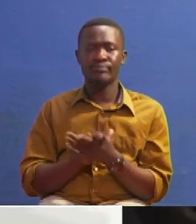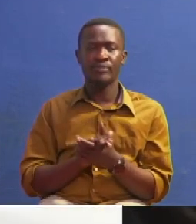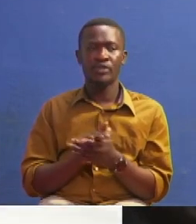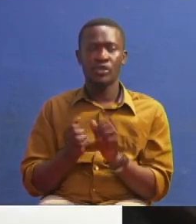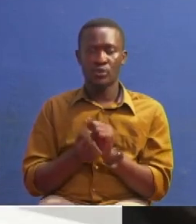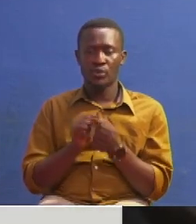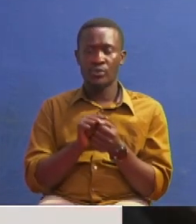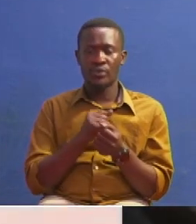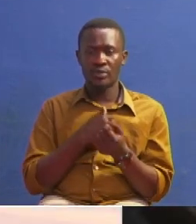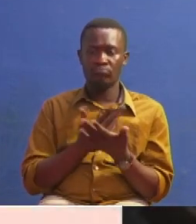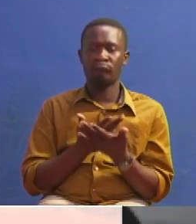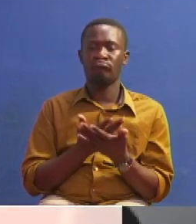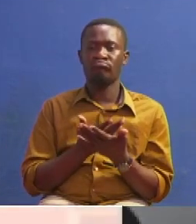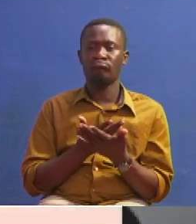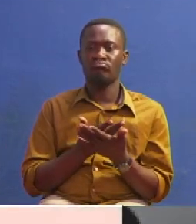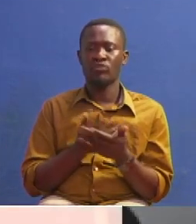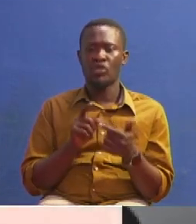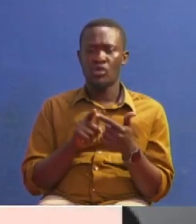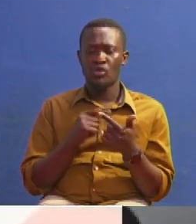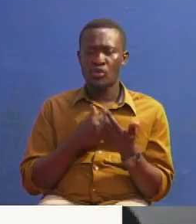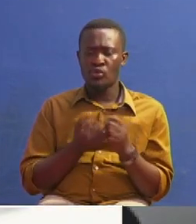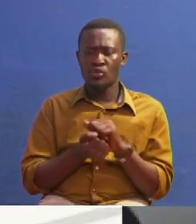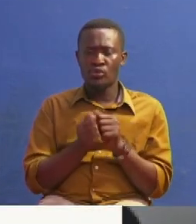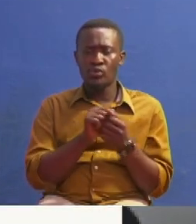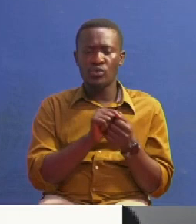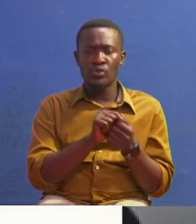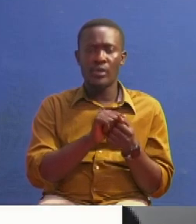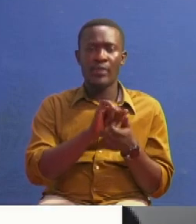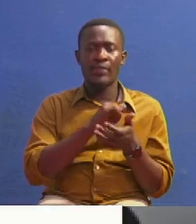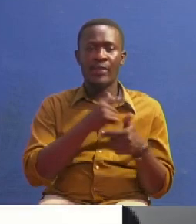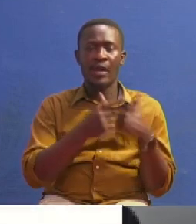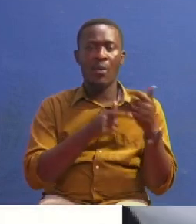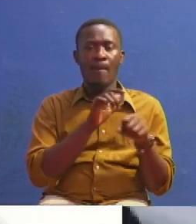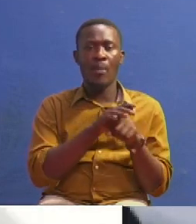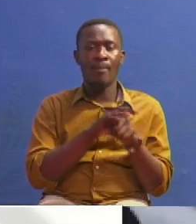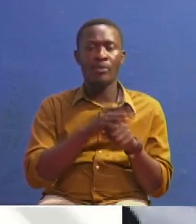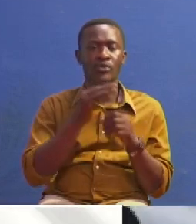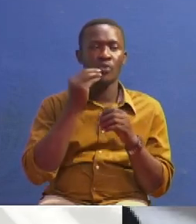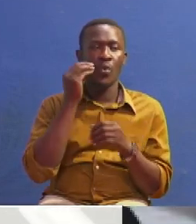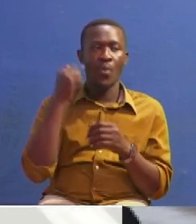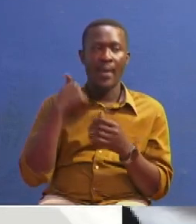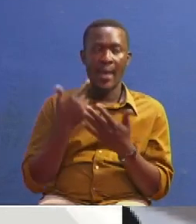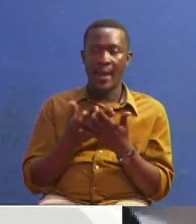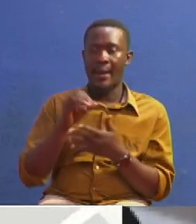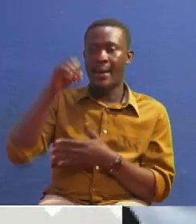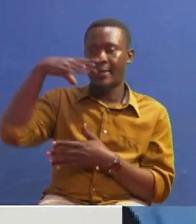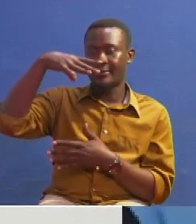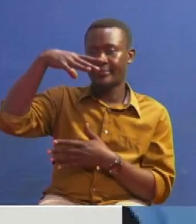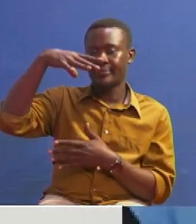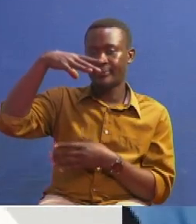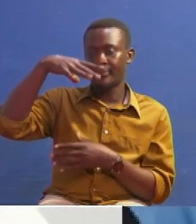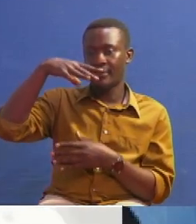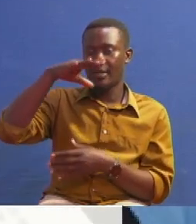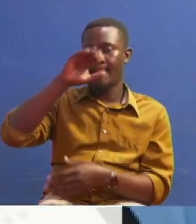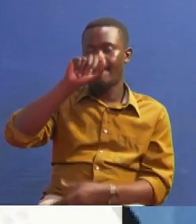change the batteries the current to alternating current that runs most home applianc and lighting